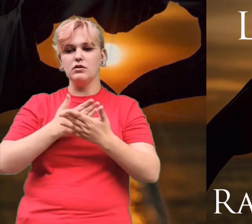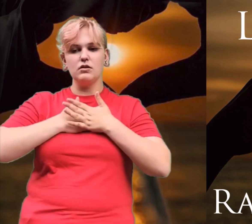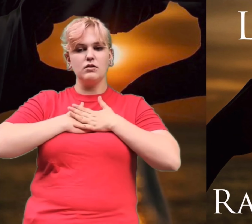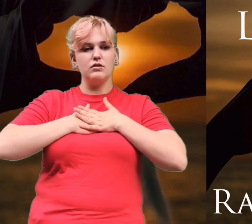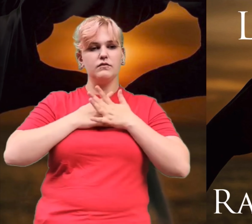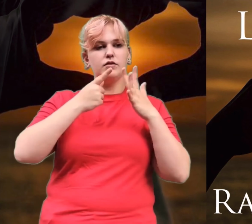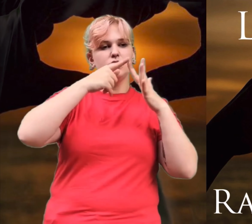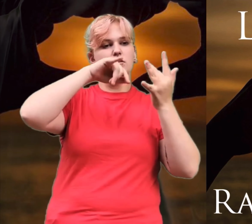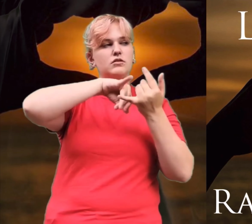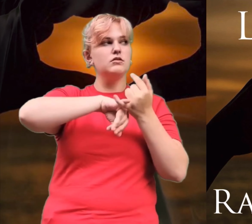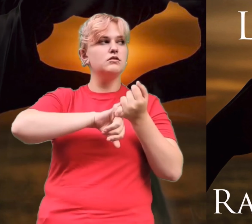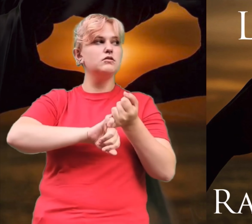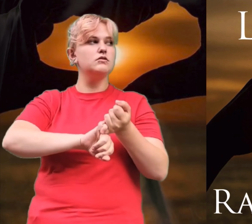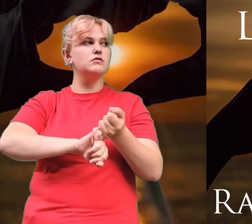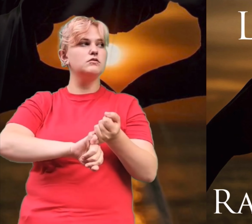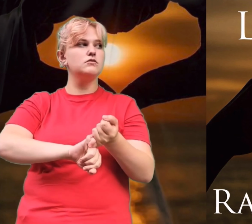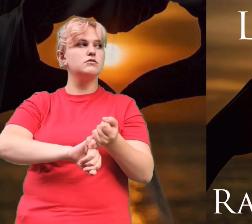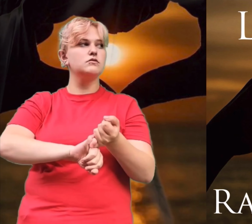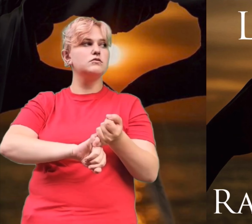Love is,